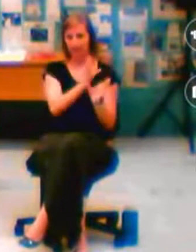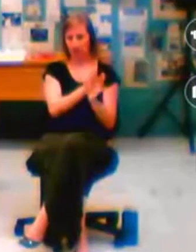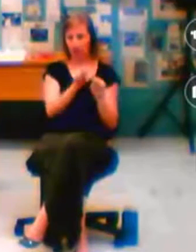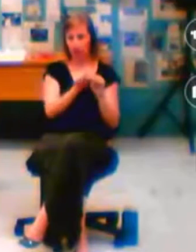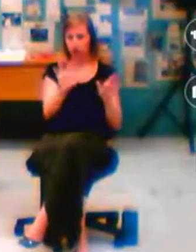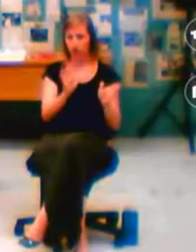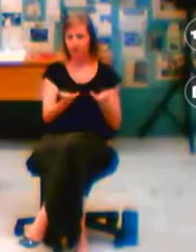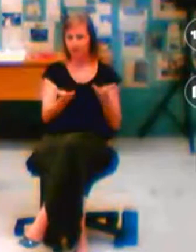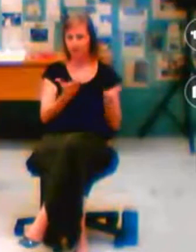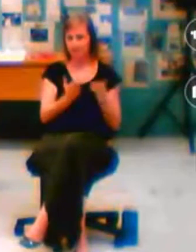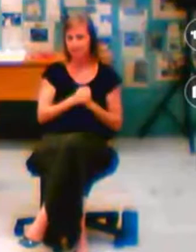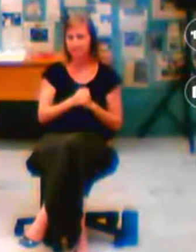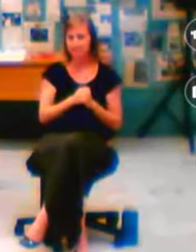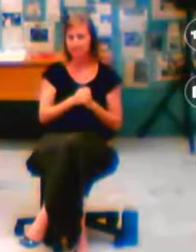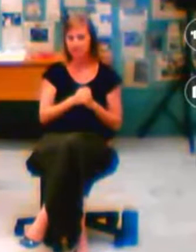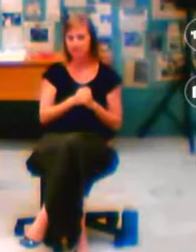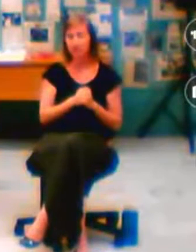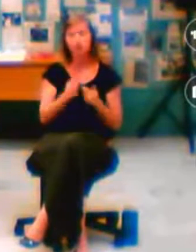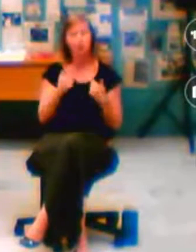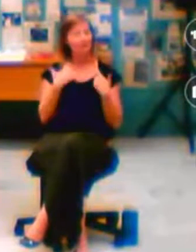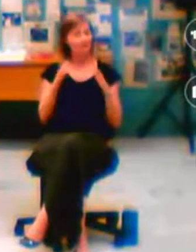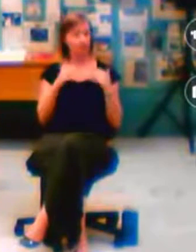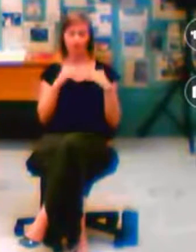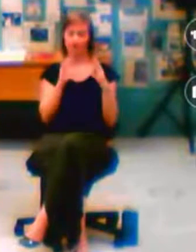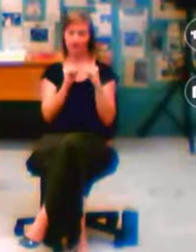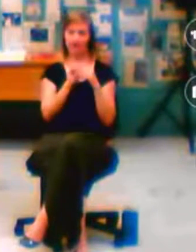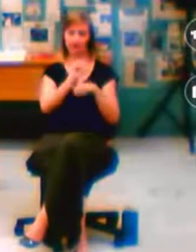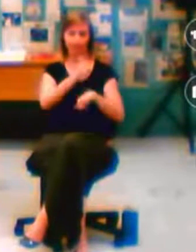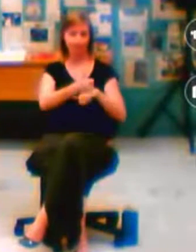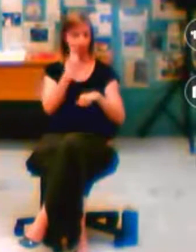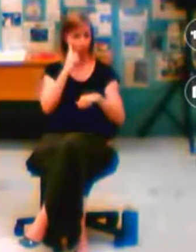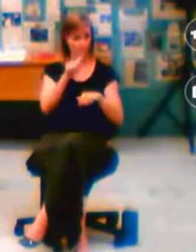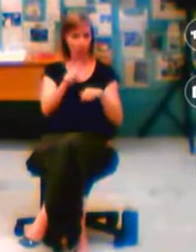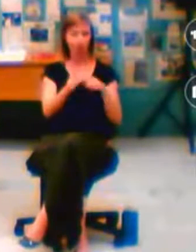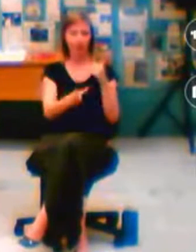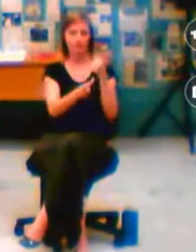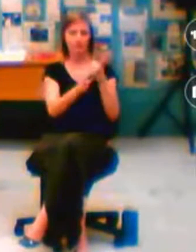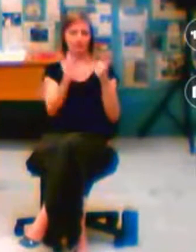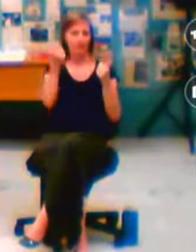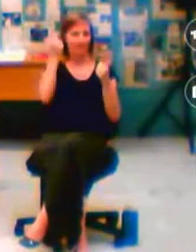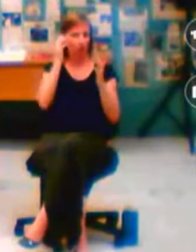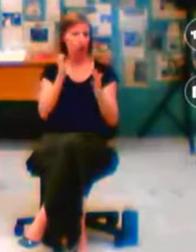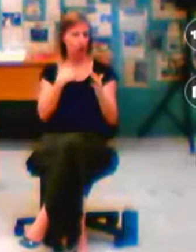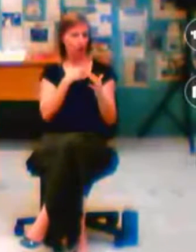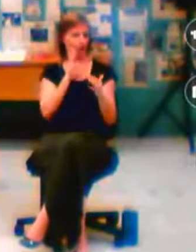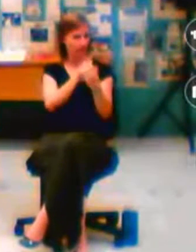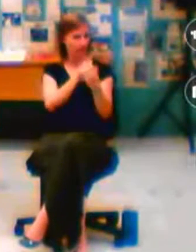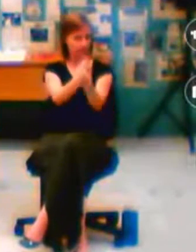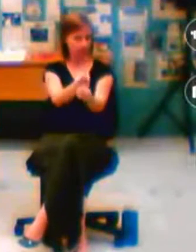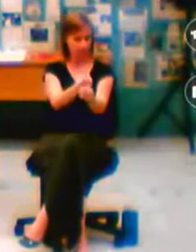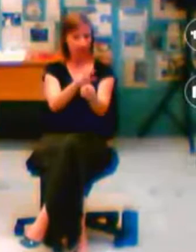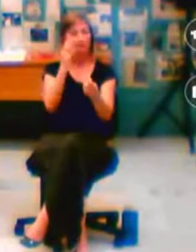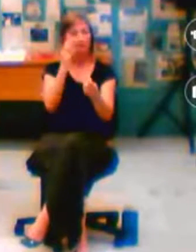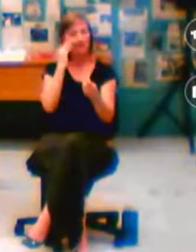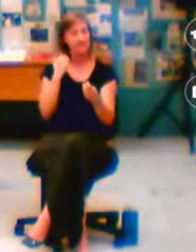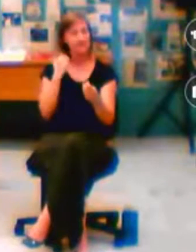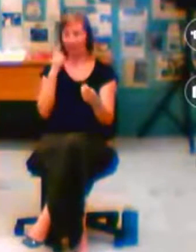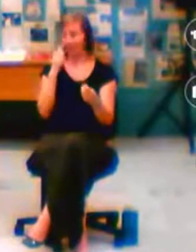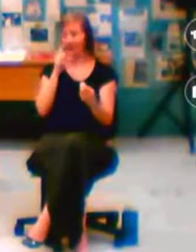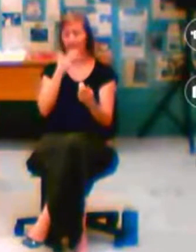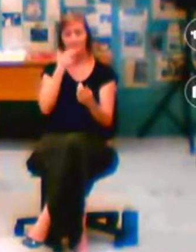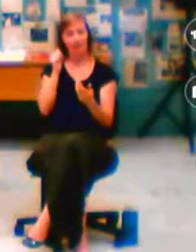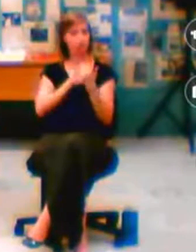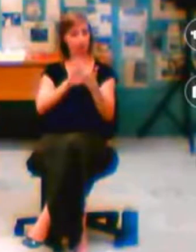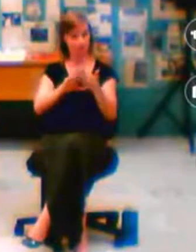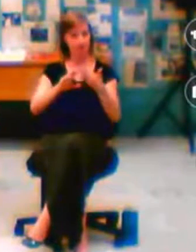our state. Only 9 of them offer psychiatric services of the 102. So I have a